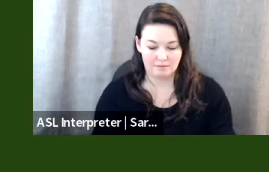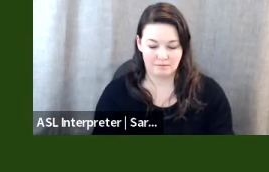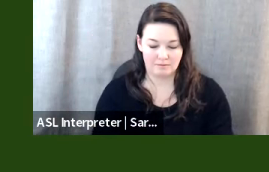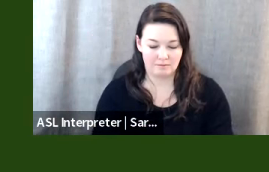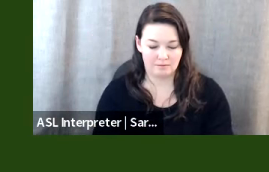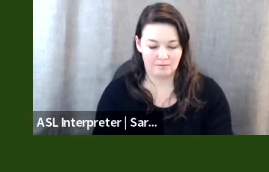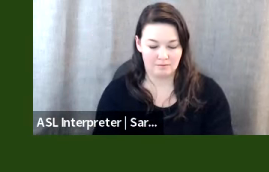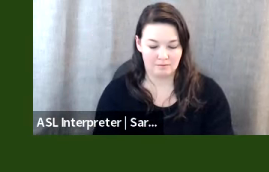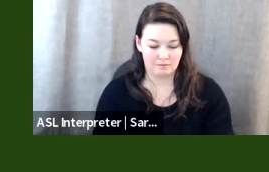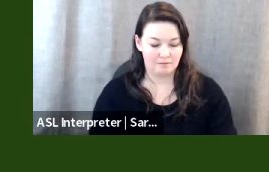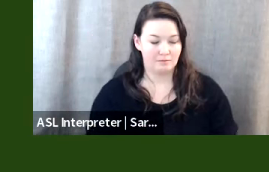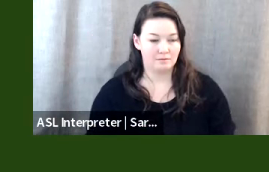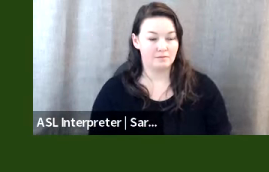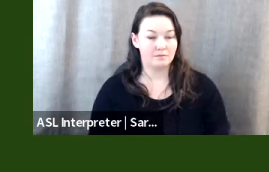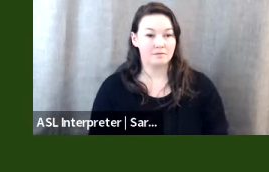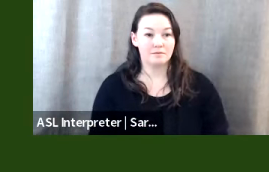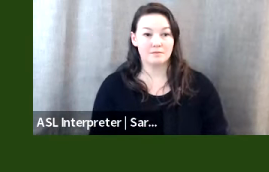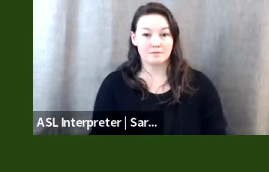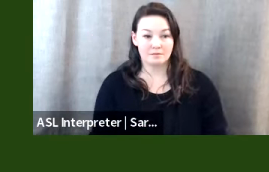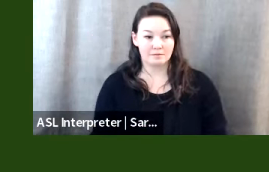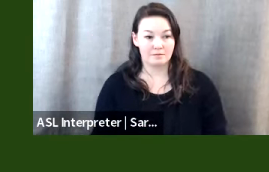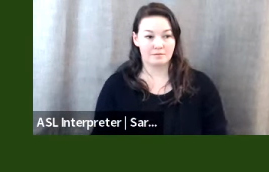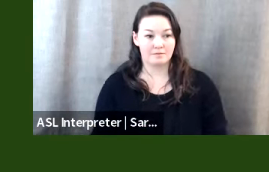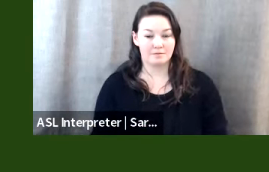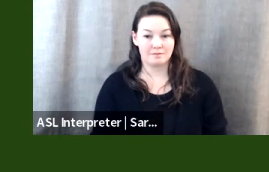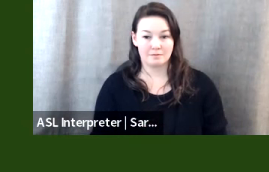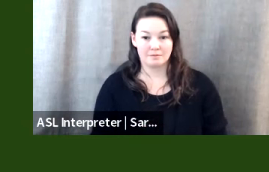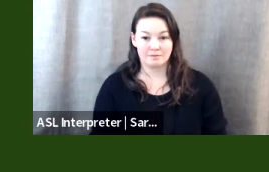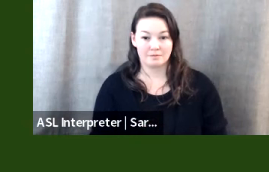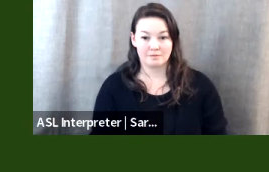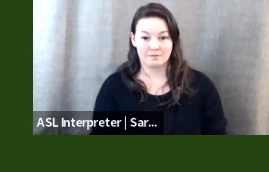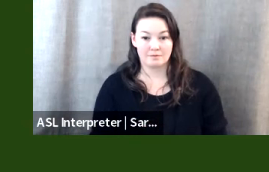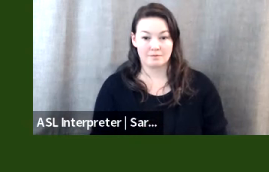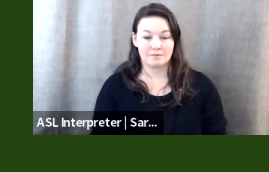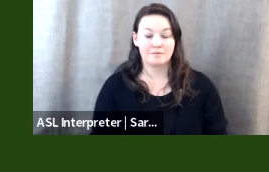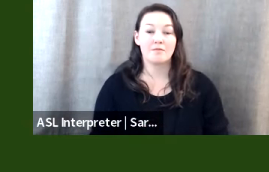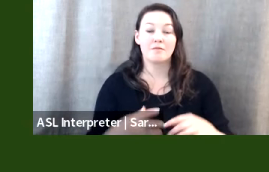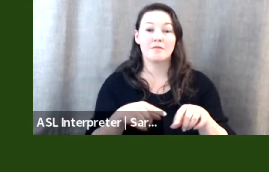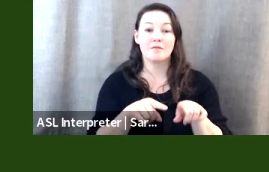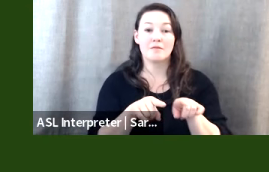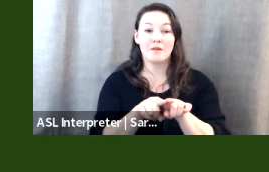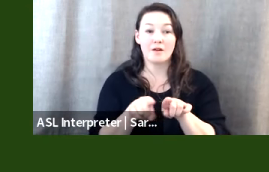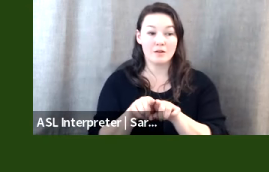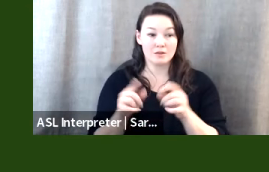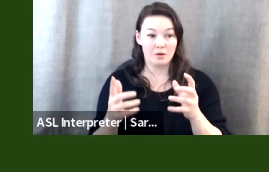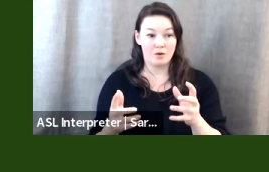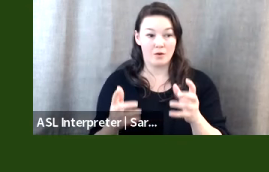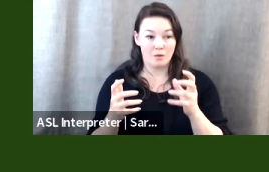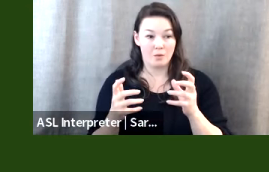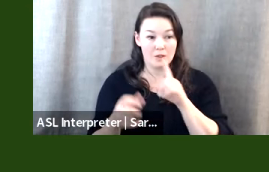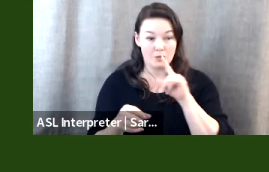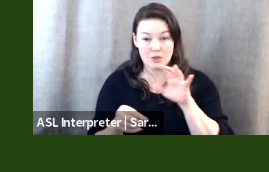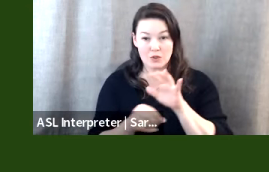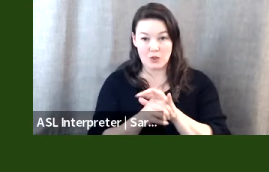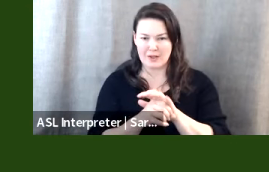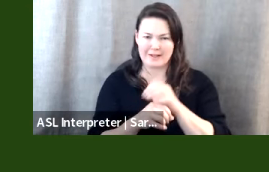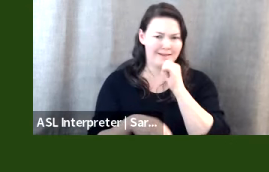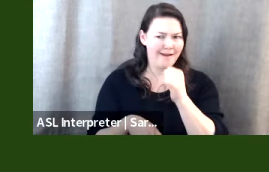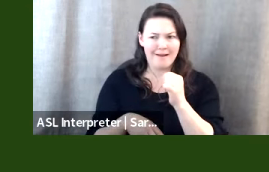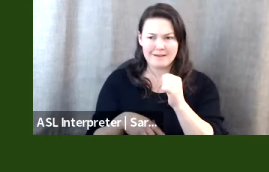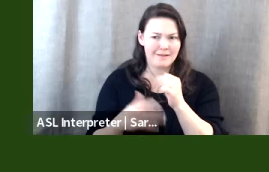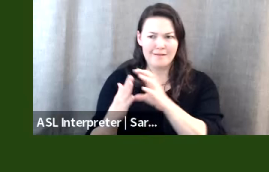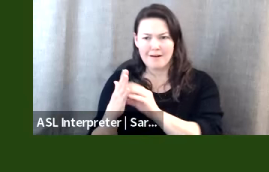ciertas metas equitativas. And we also want to ensure that there isn't duplication of services or